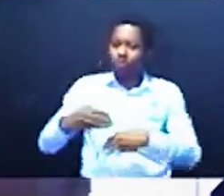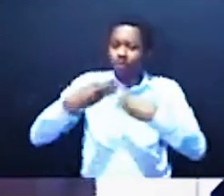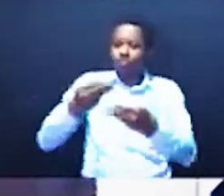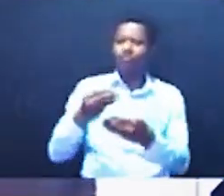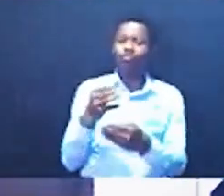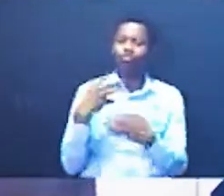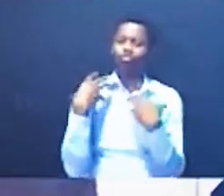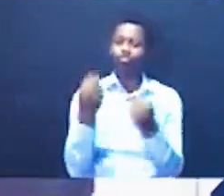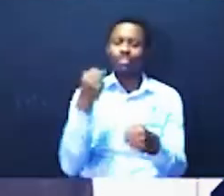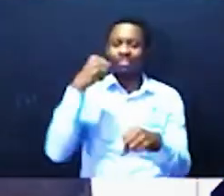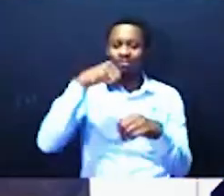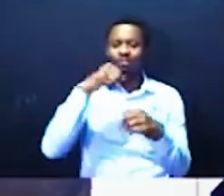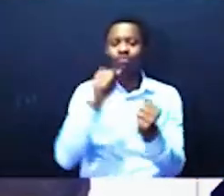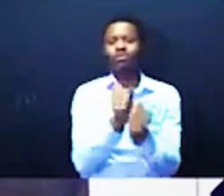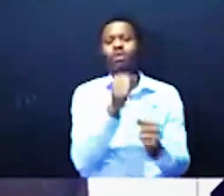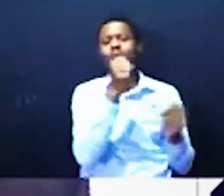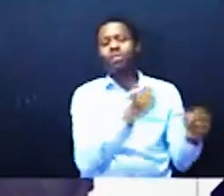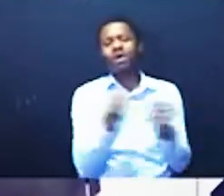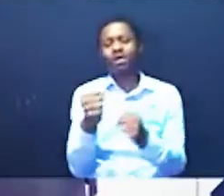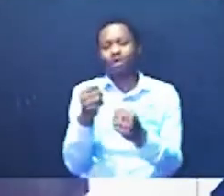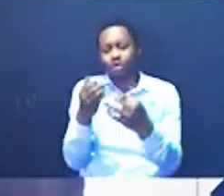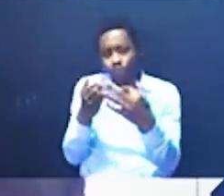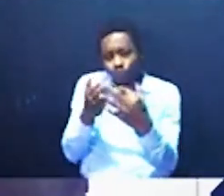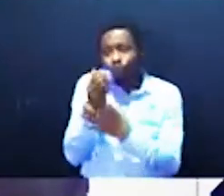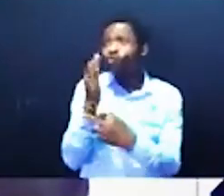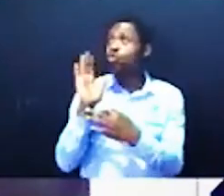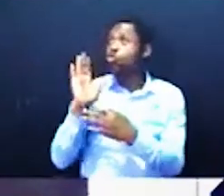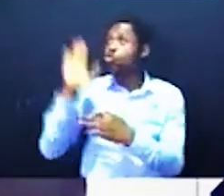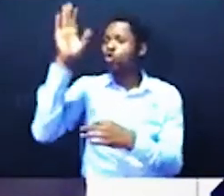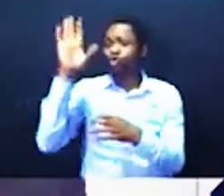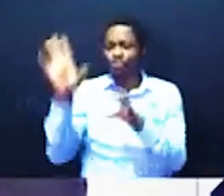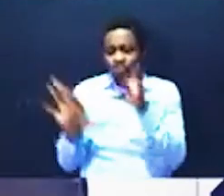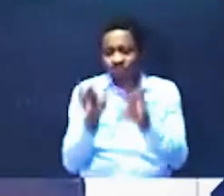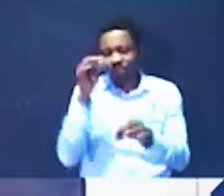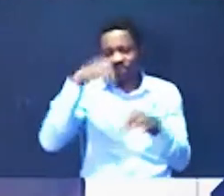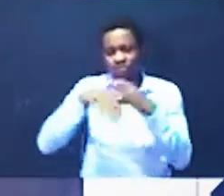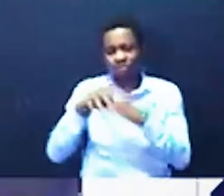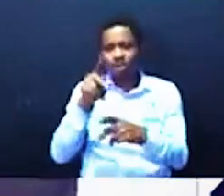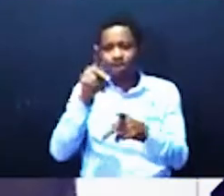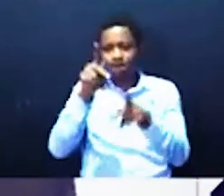Spirit in your inner